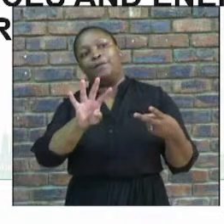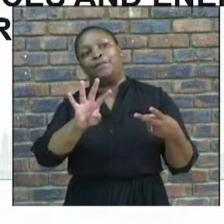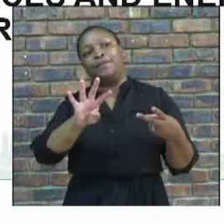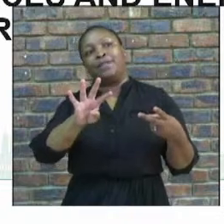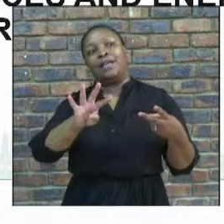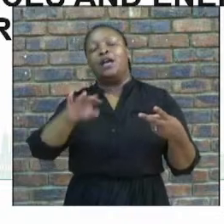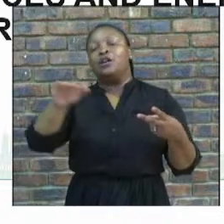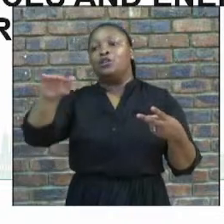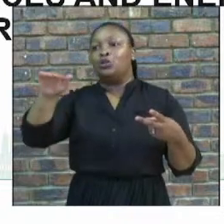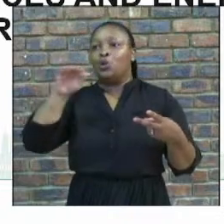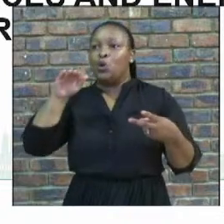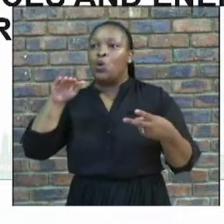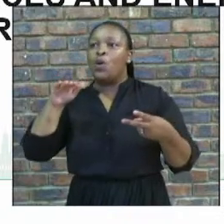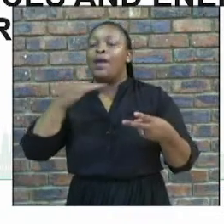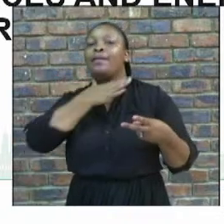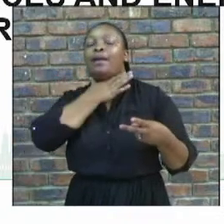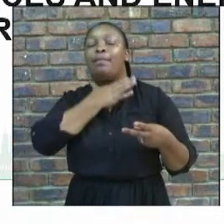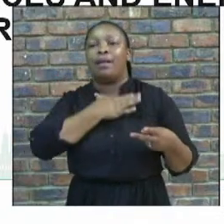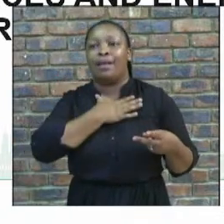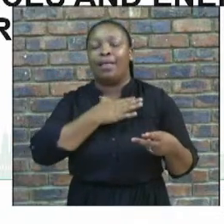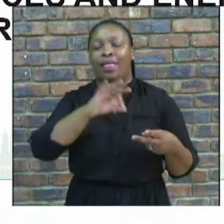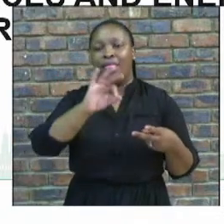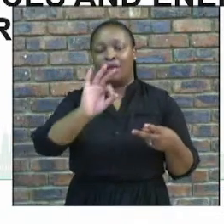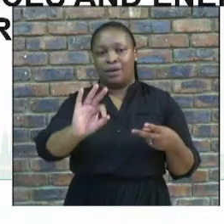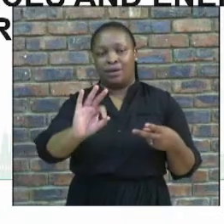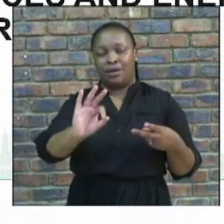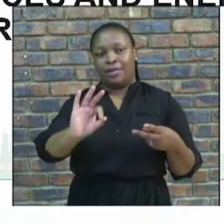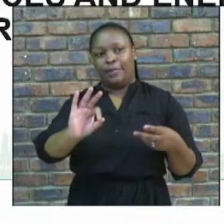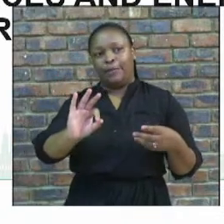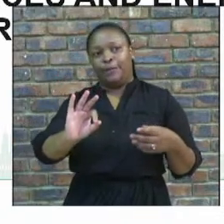isiZulu isiNdebele, channel 3.